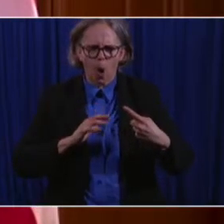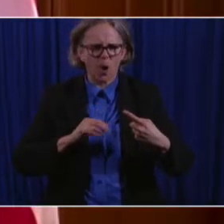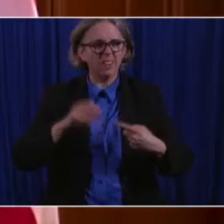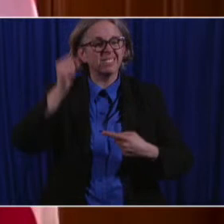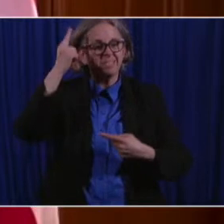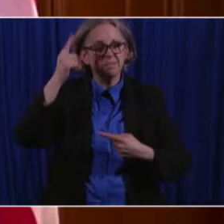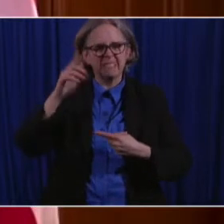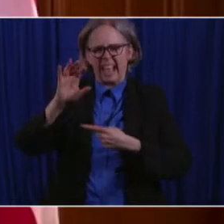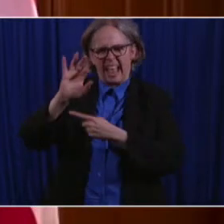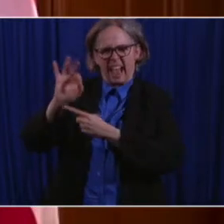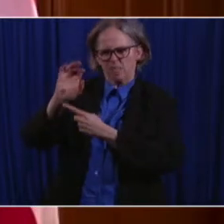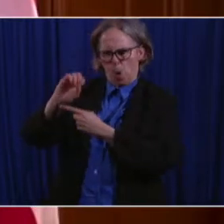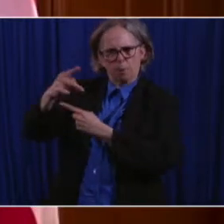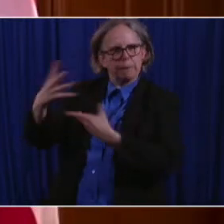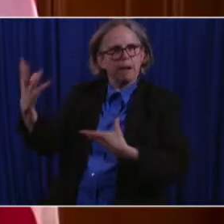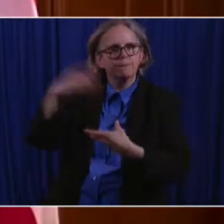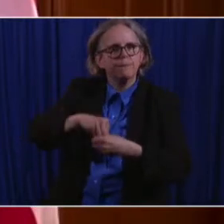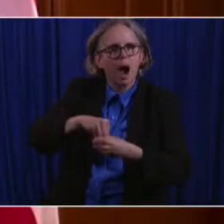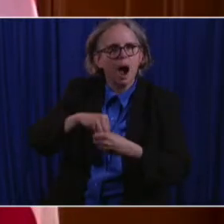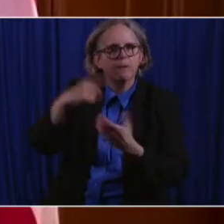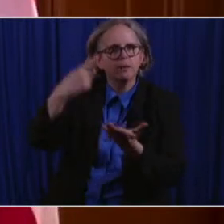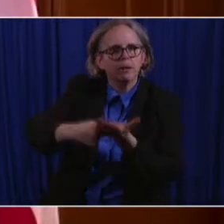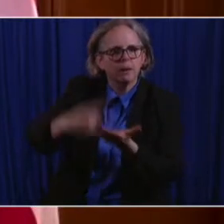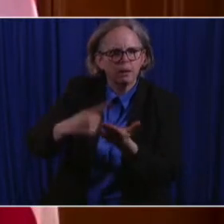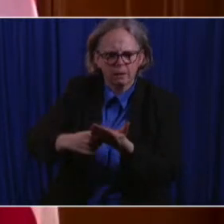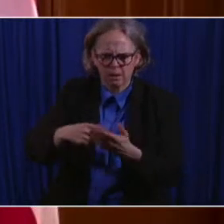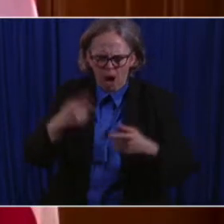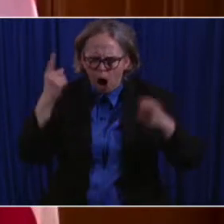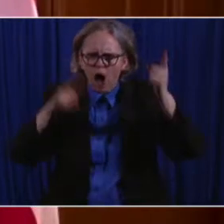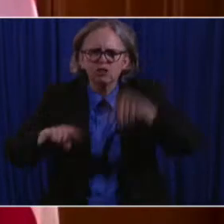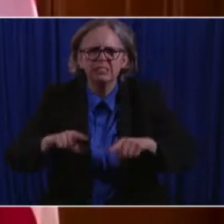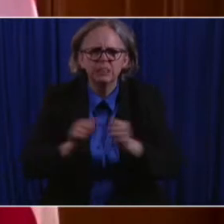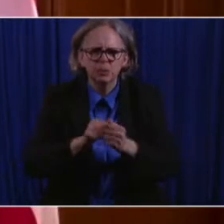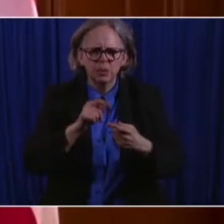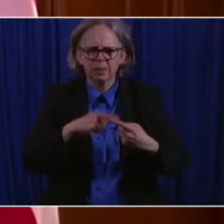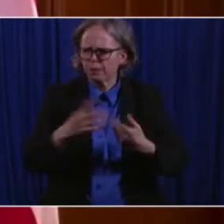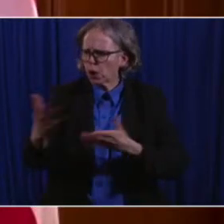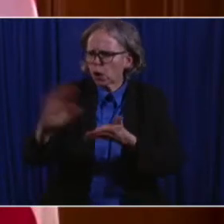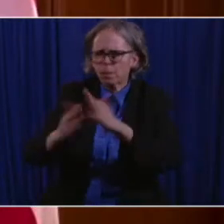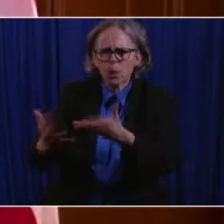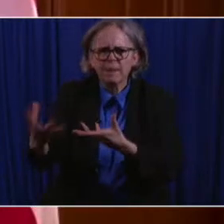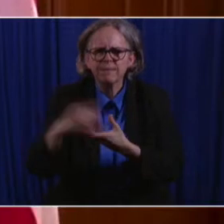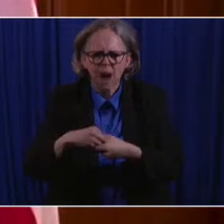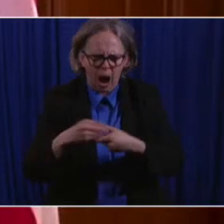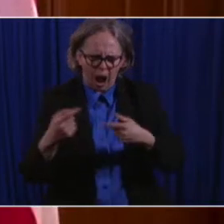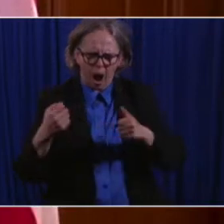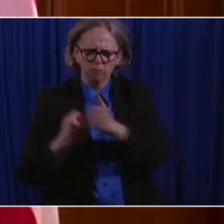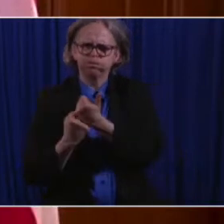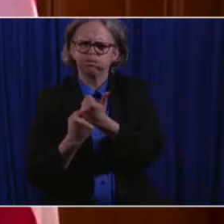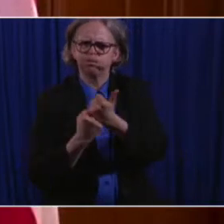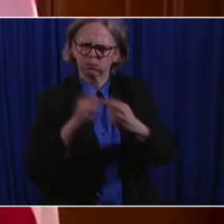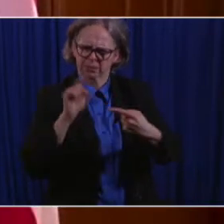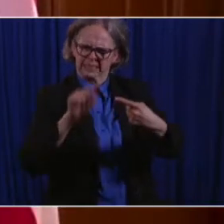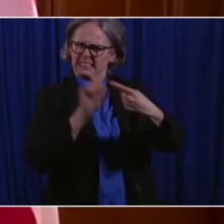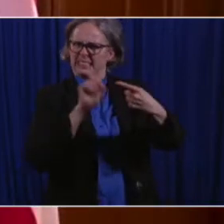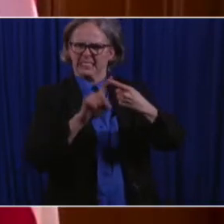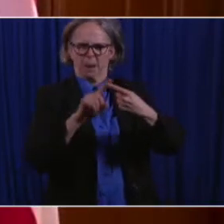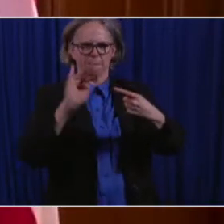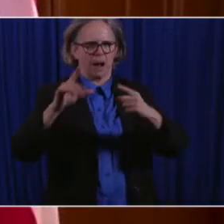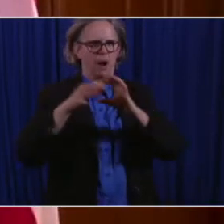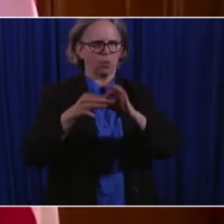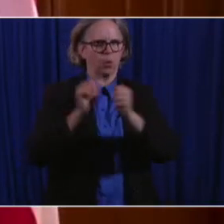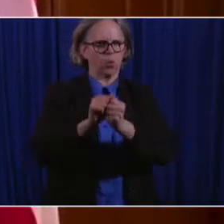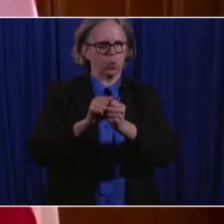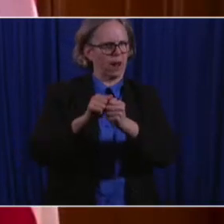We had civil rights folks involved in it, community people involved. That bill is a very solid bill.